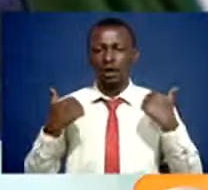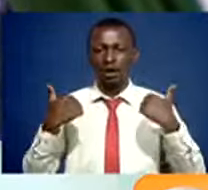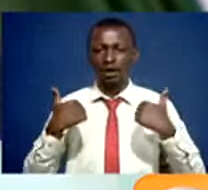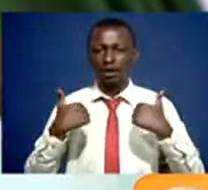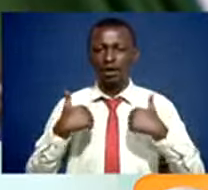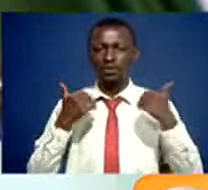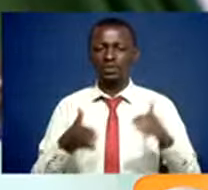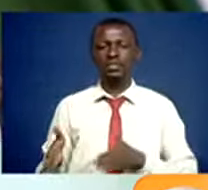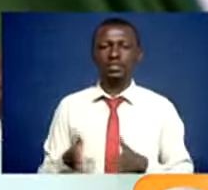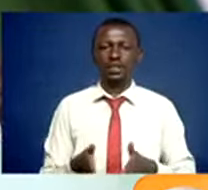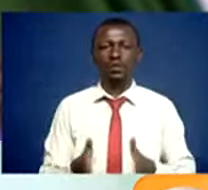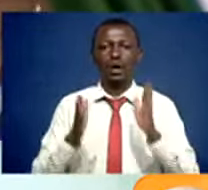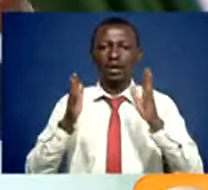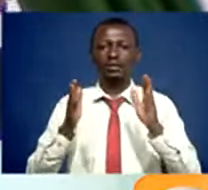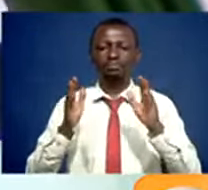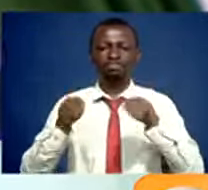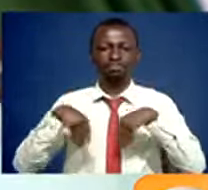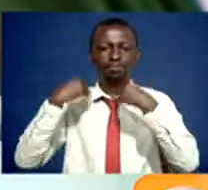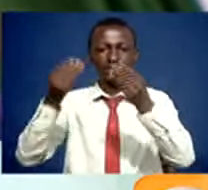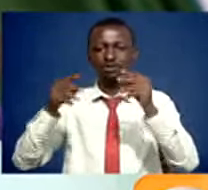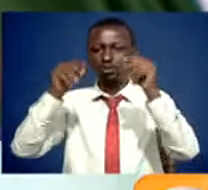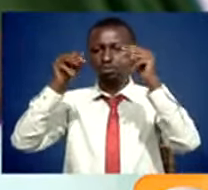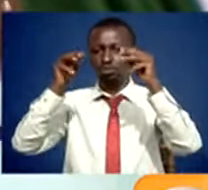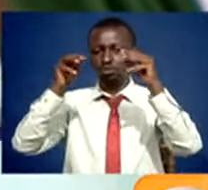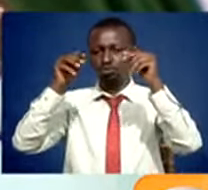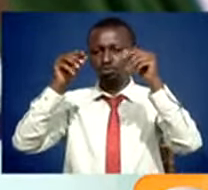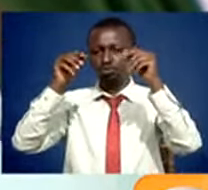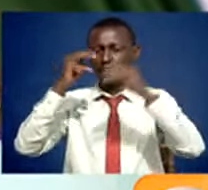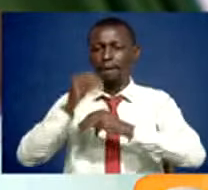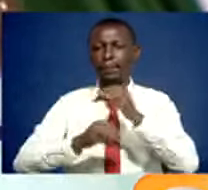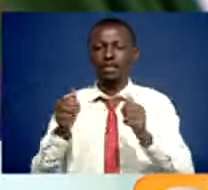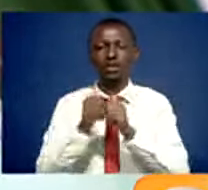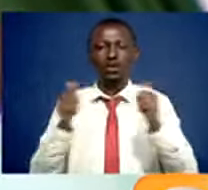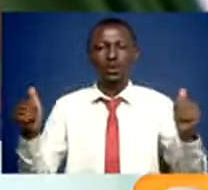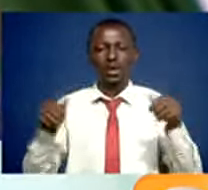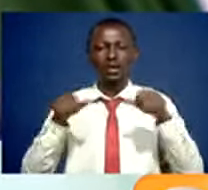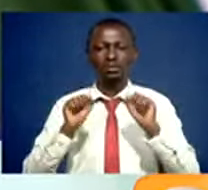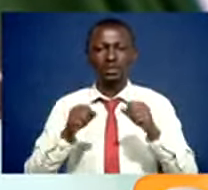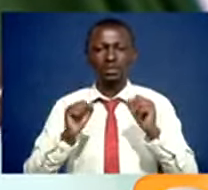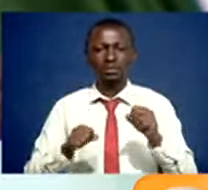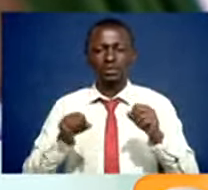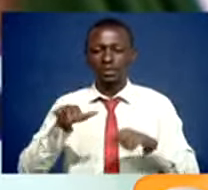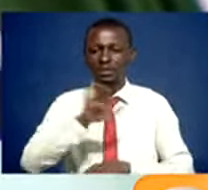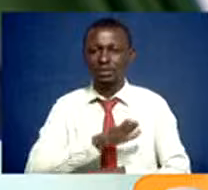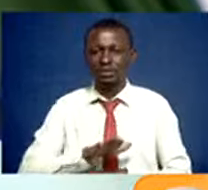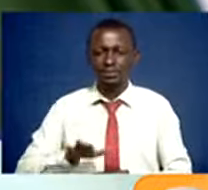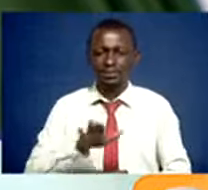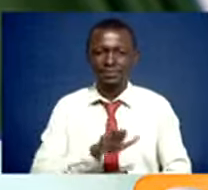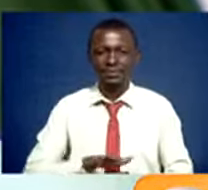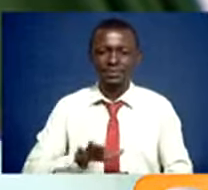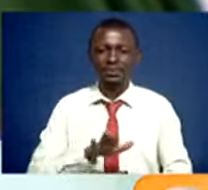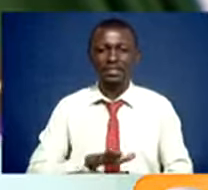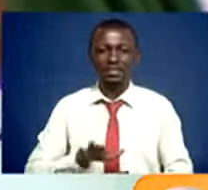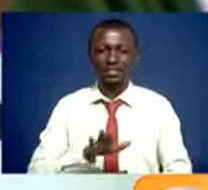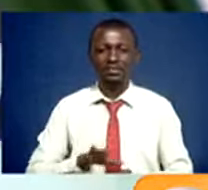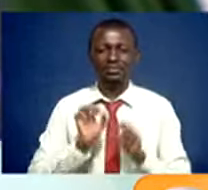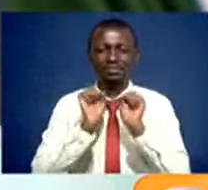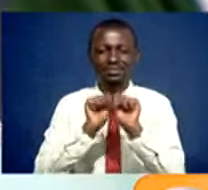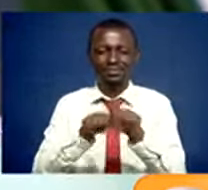provide quality raw material, tanning, as well as the local manufacturing of finished leather goods such as